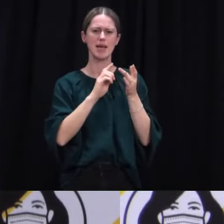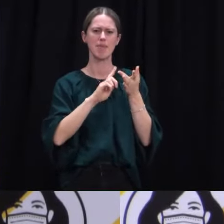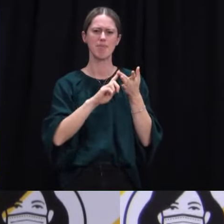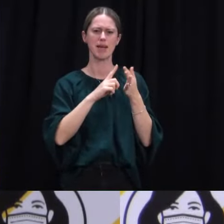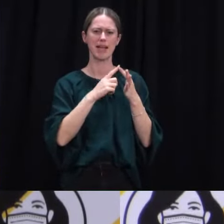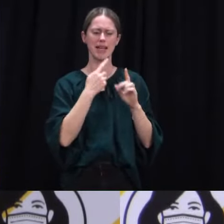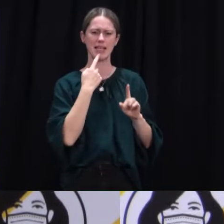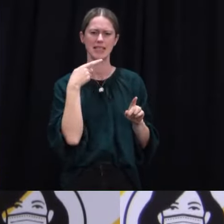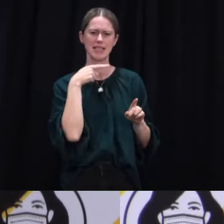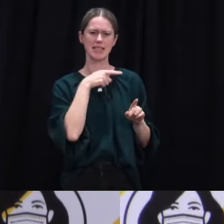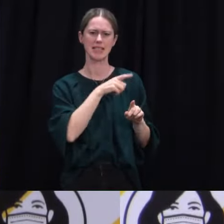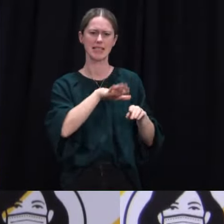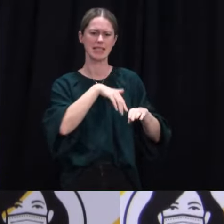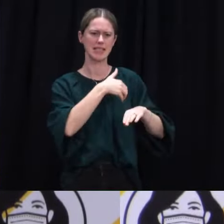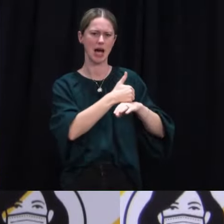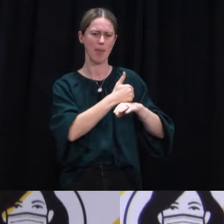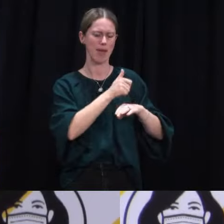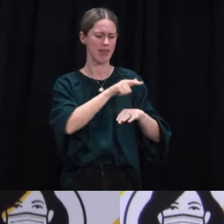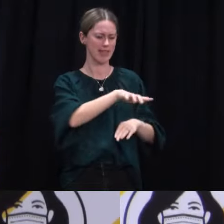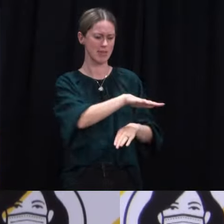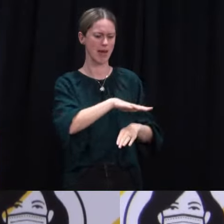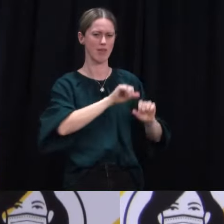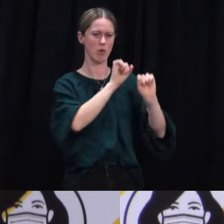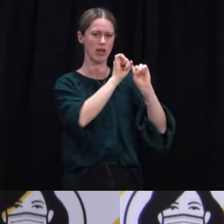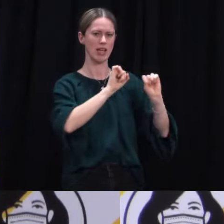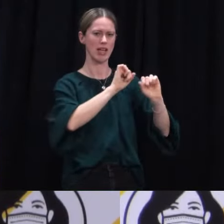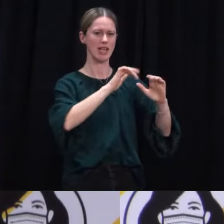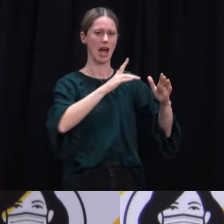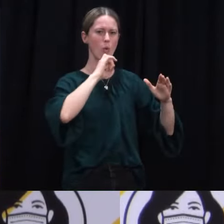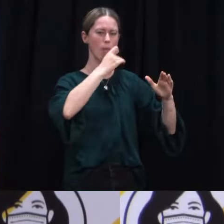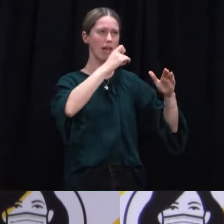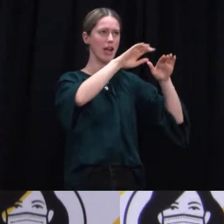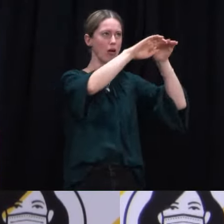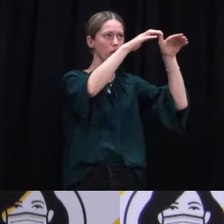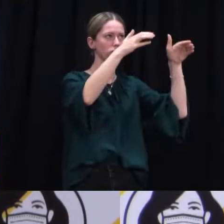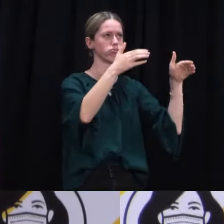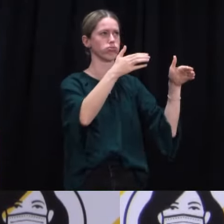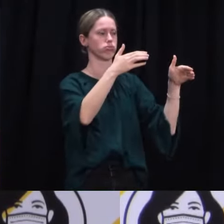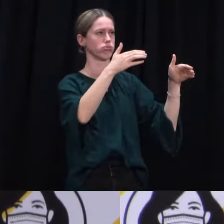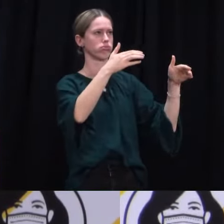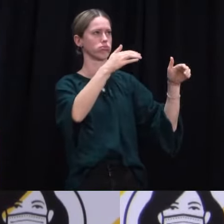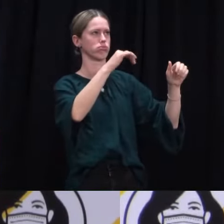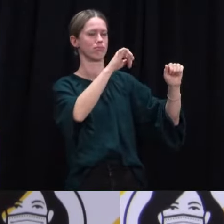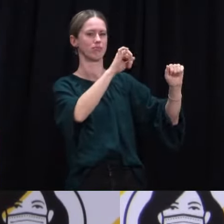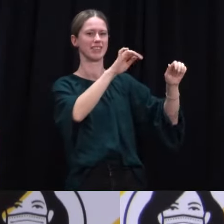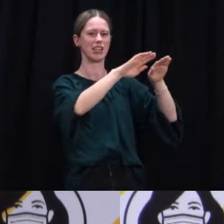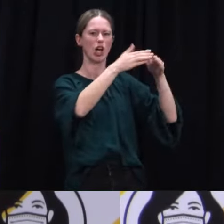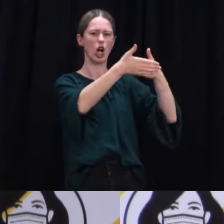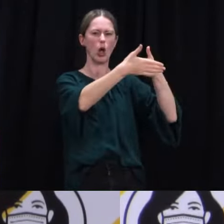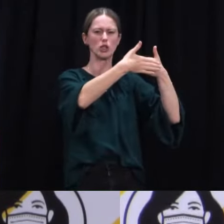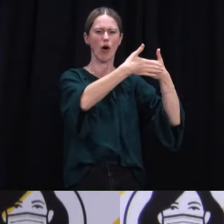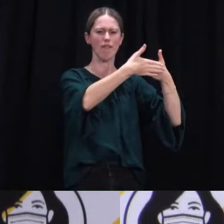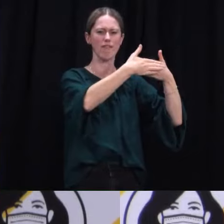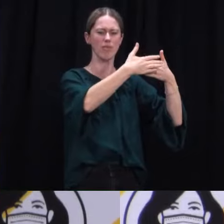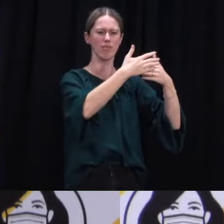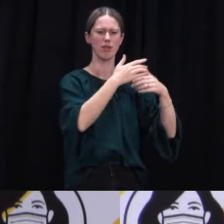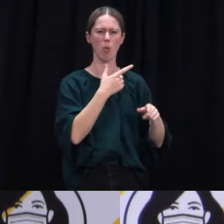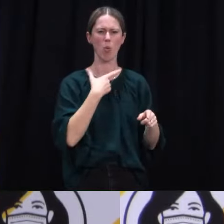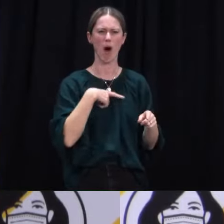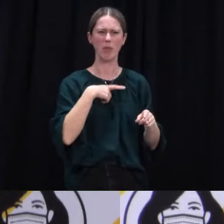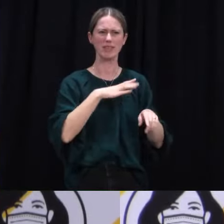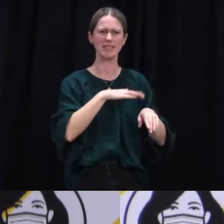the setup there in the atrium is now being extended and sealed, you know, they're sort of rebuilding it. Why was it the way it was in